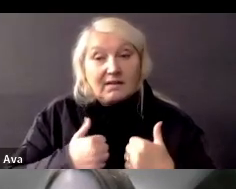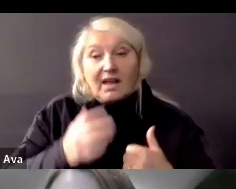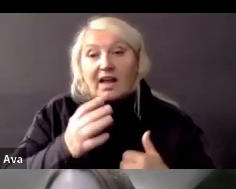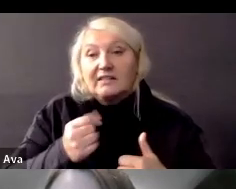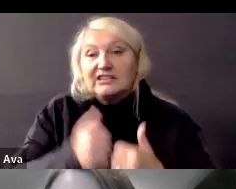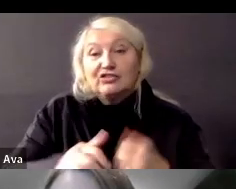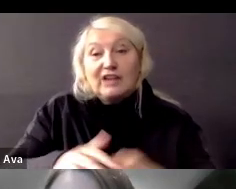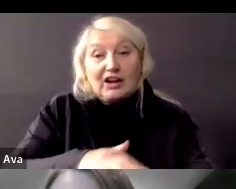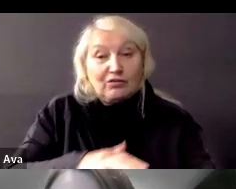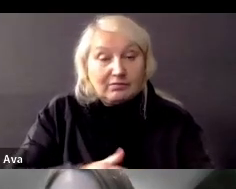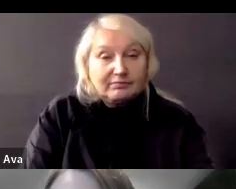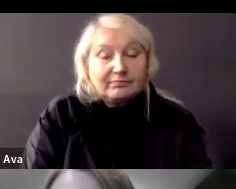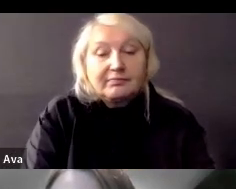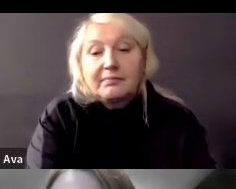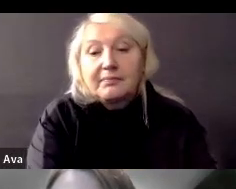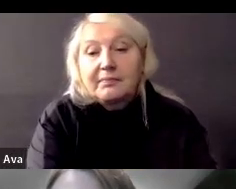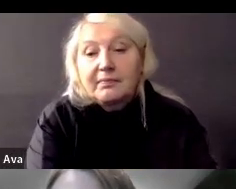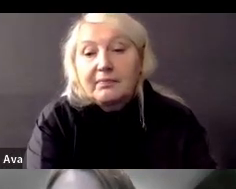surroundings.